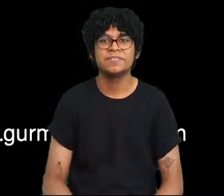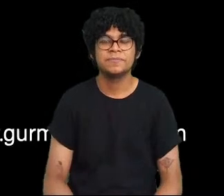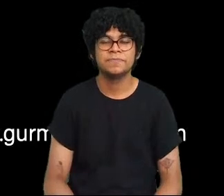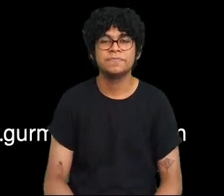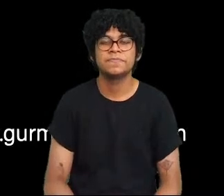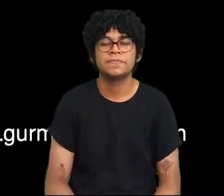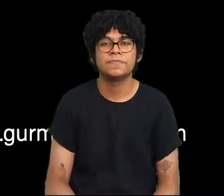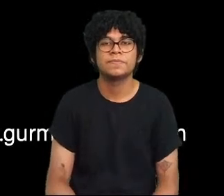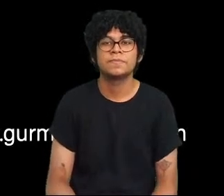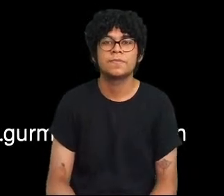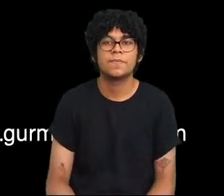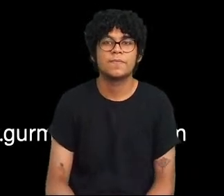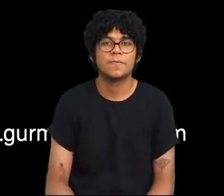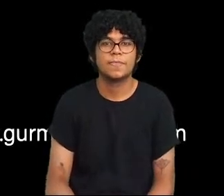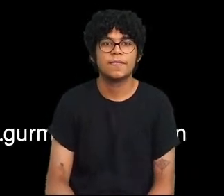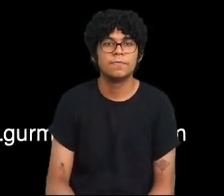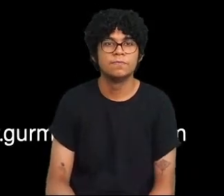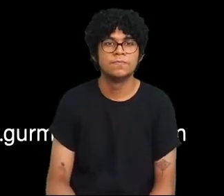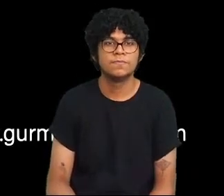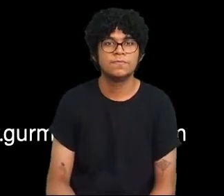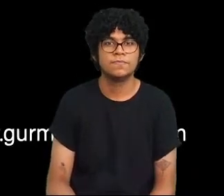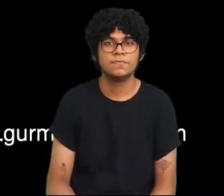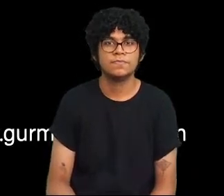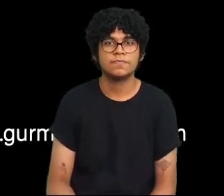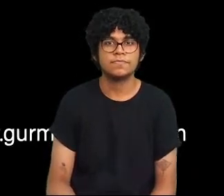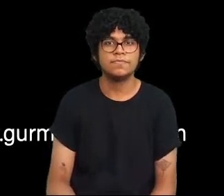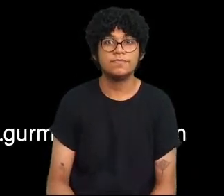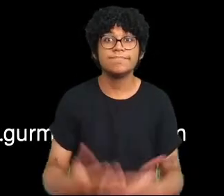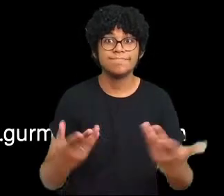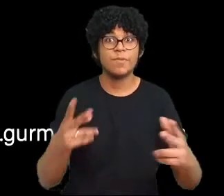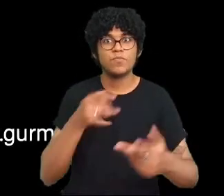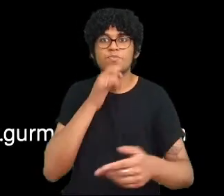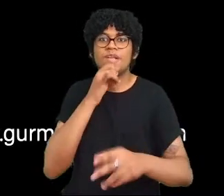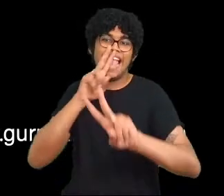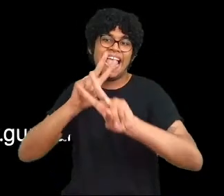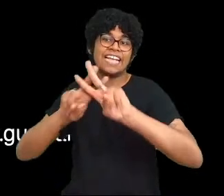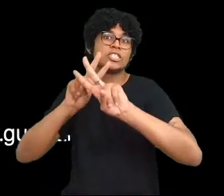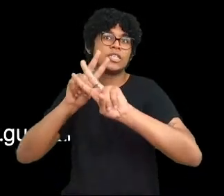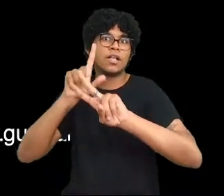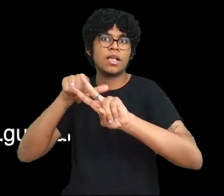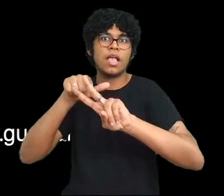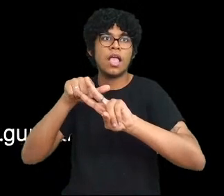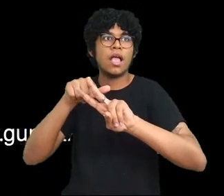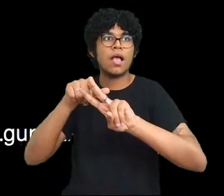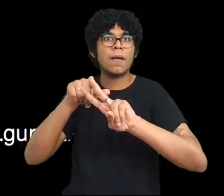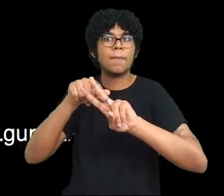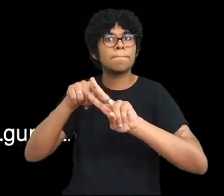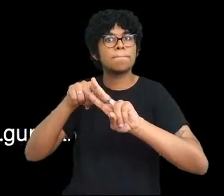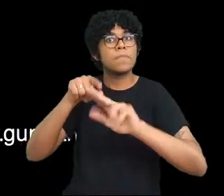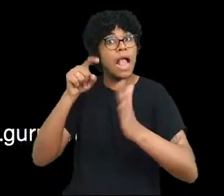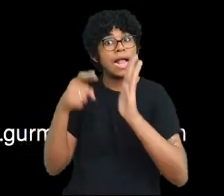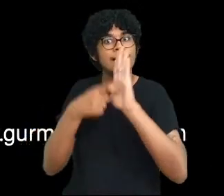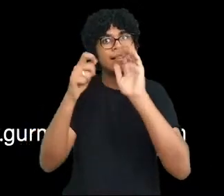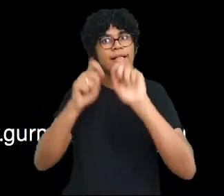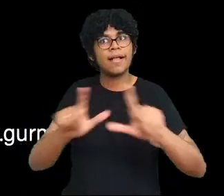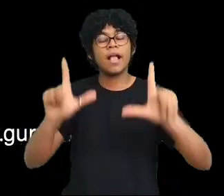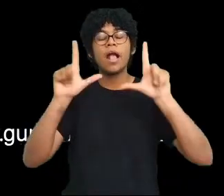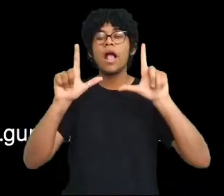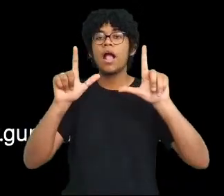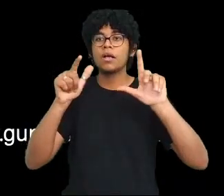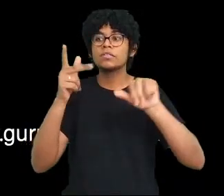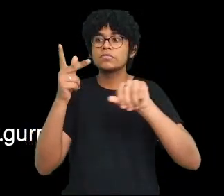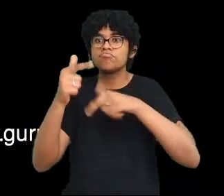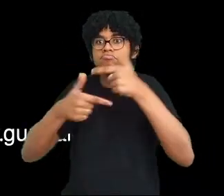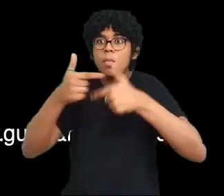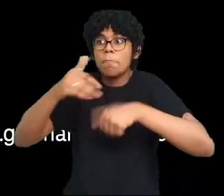hashtags just like flows in the community. And there's a lot to learn from and get inspiration by looking at